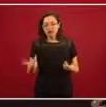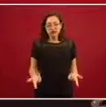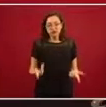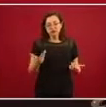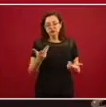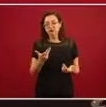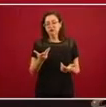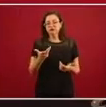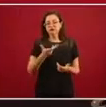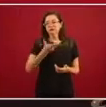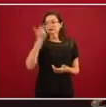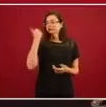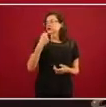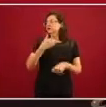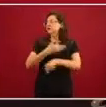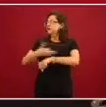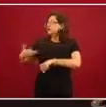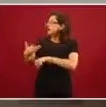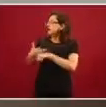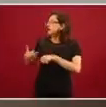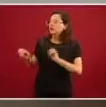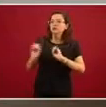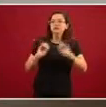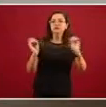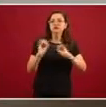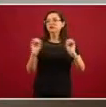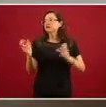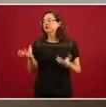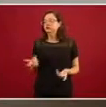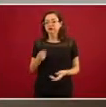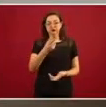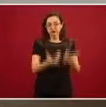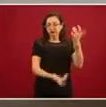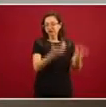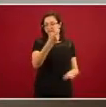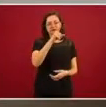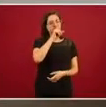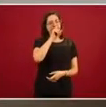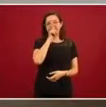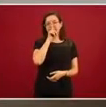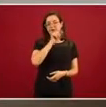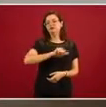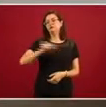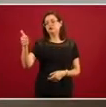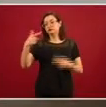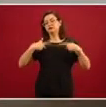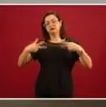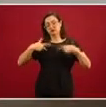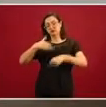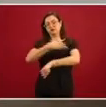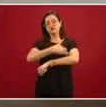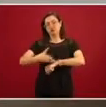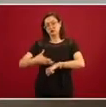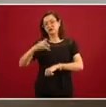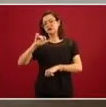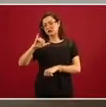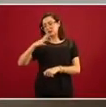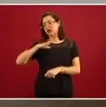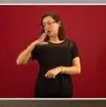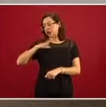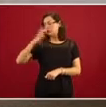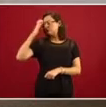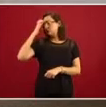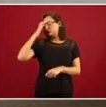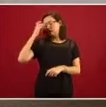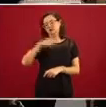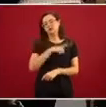bodies or unrecognized bodies, and this is very important. The people who have been claimed or